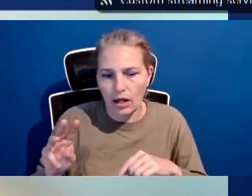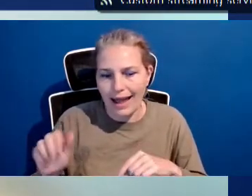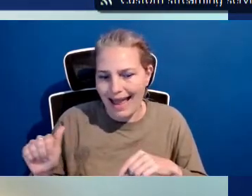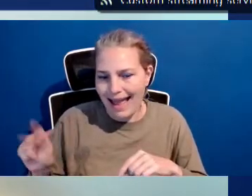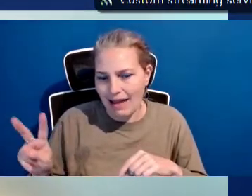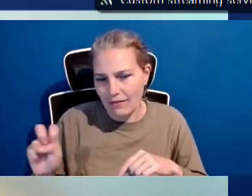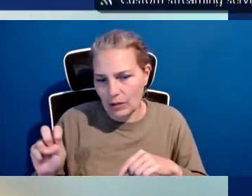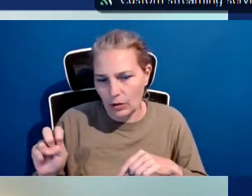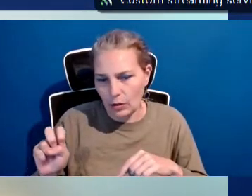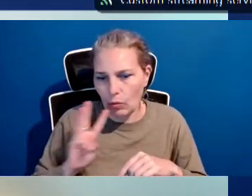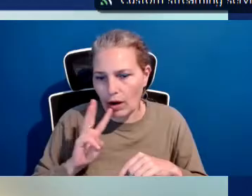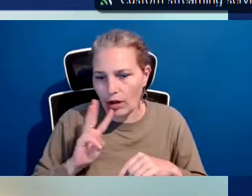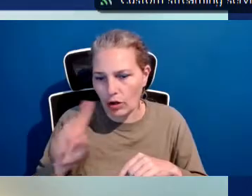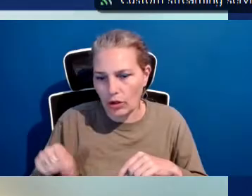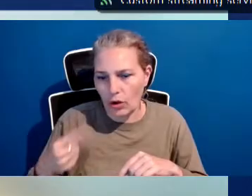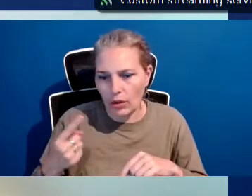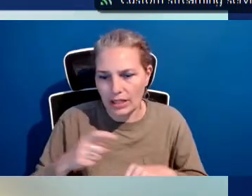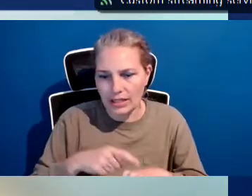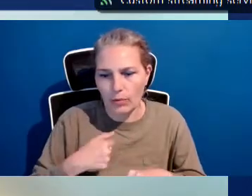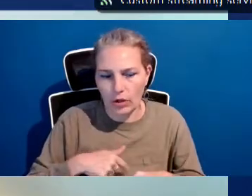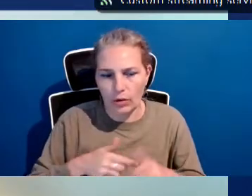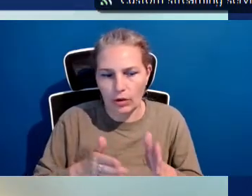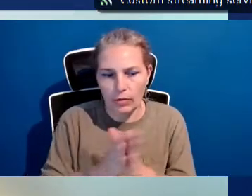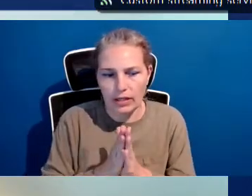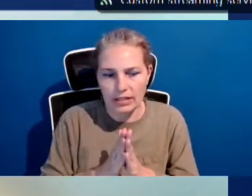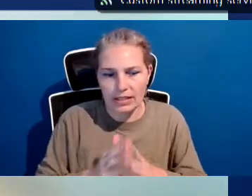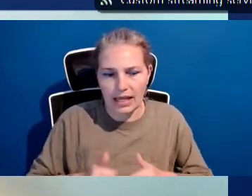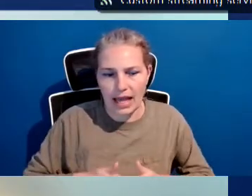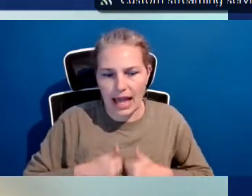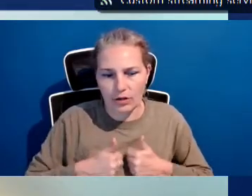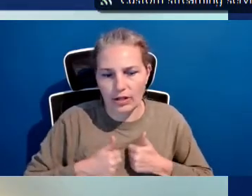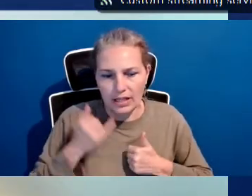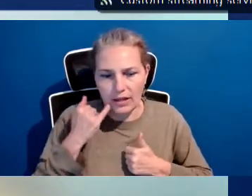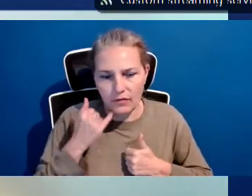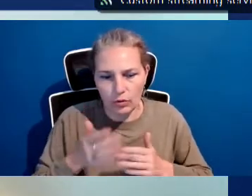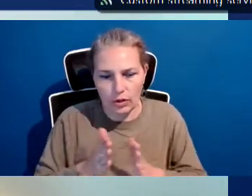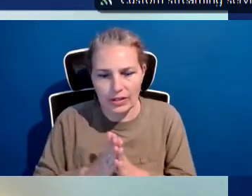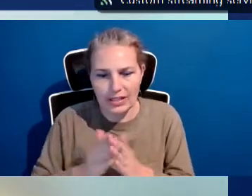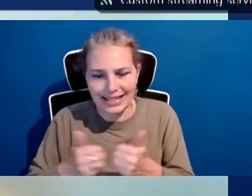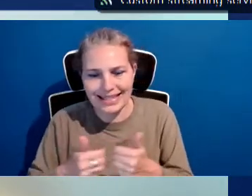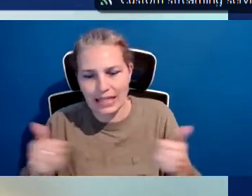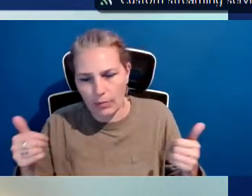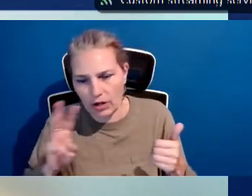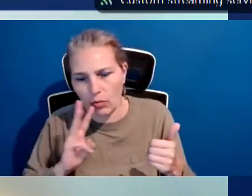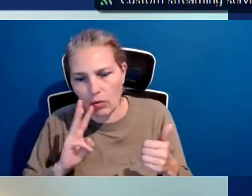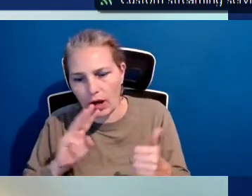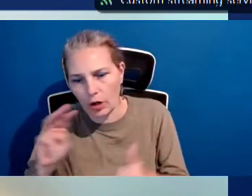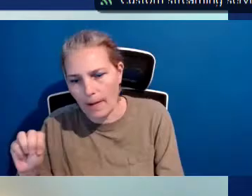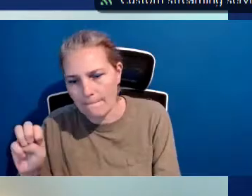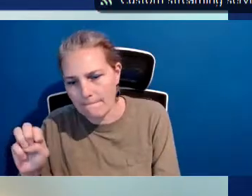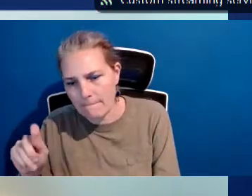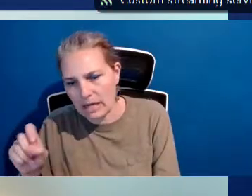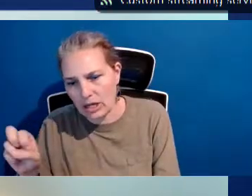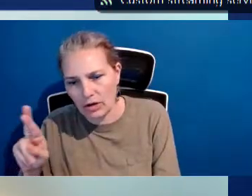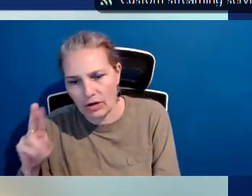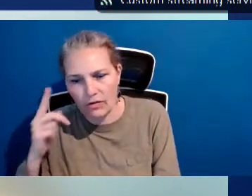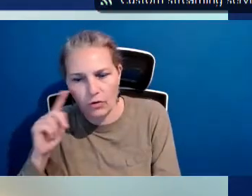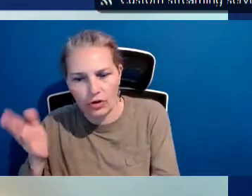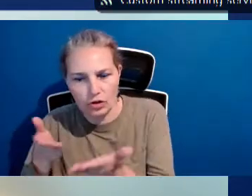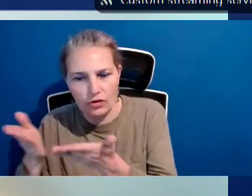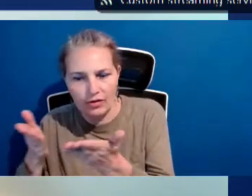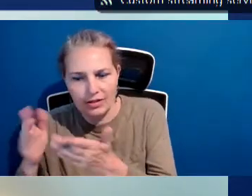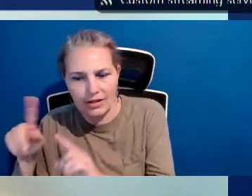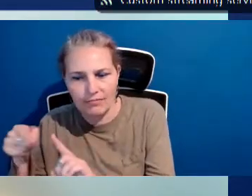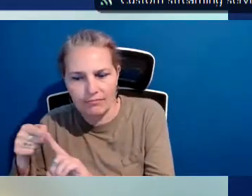are requesting a separate water meter to service that ADU, and we don't require you to put in a separate